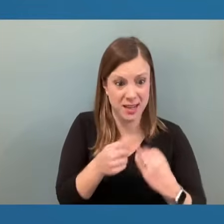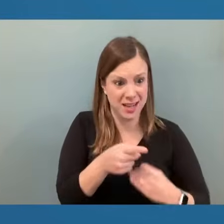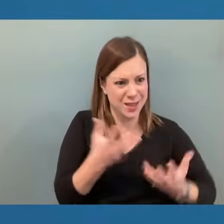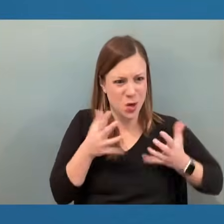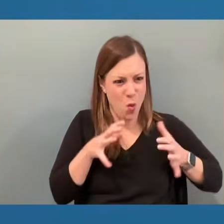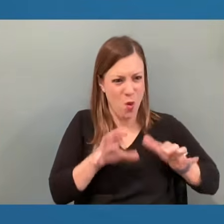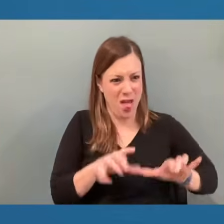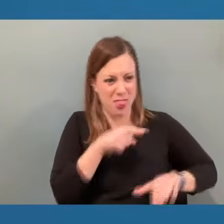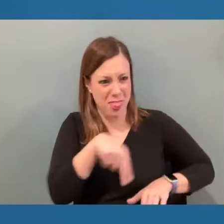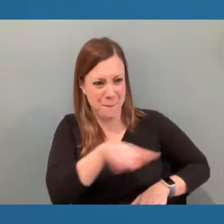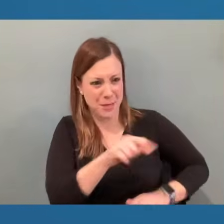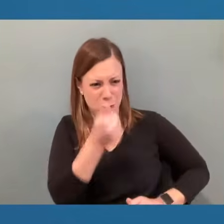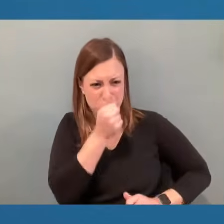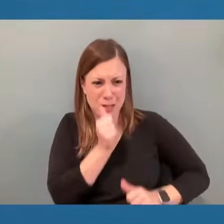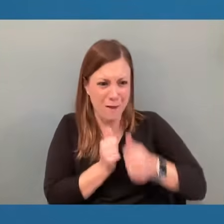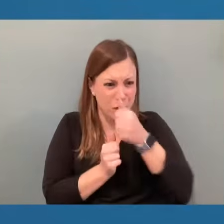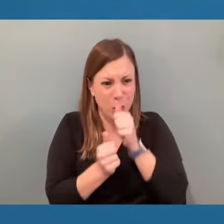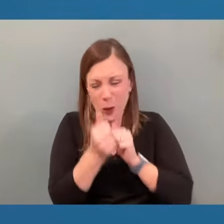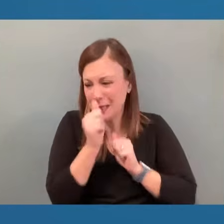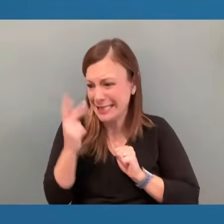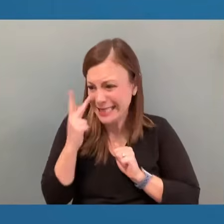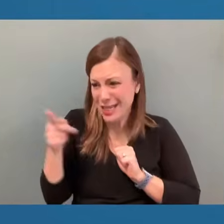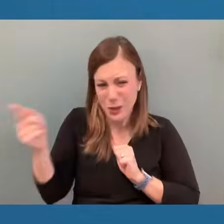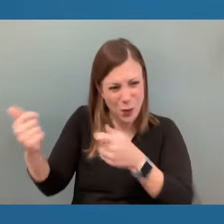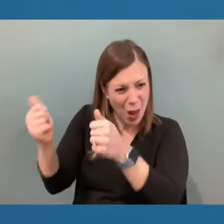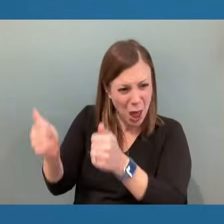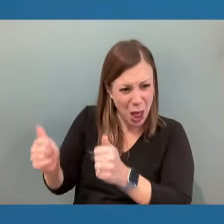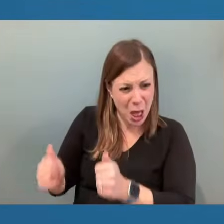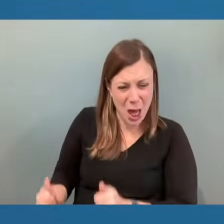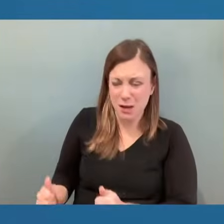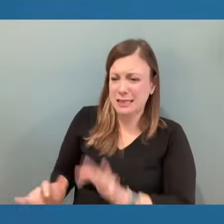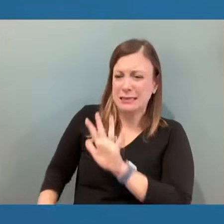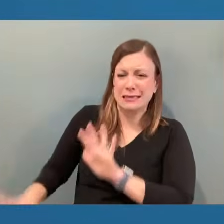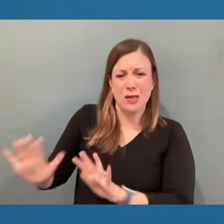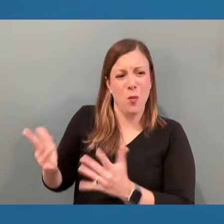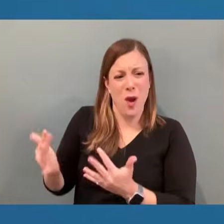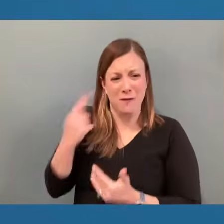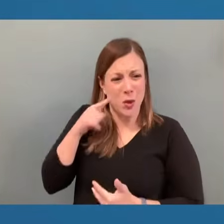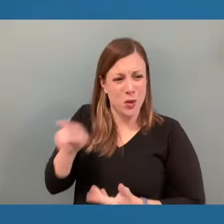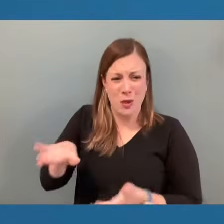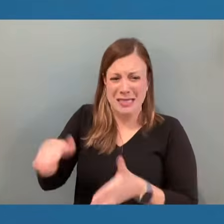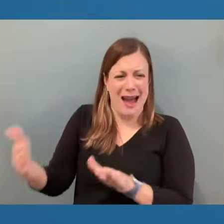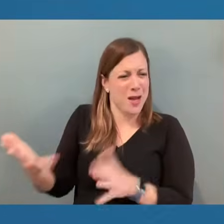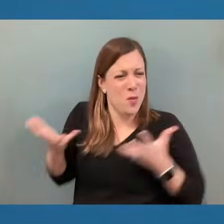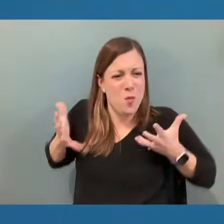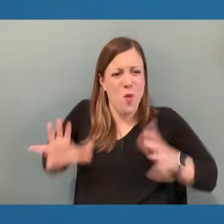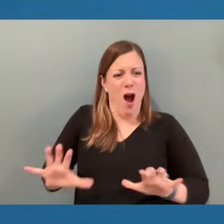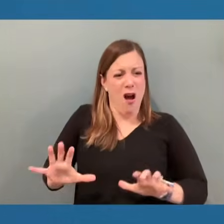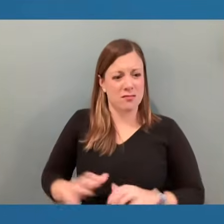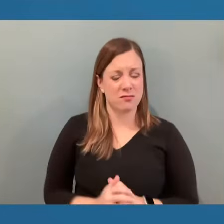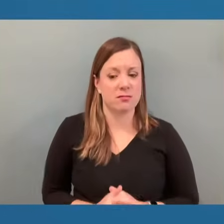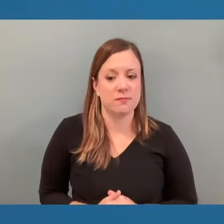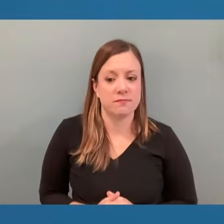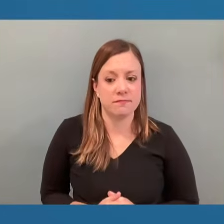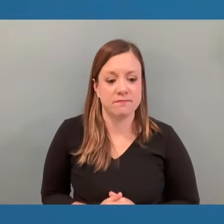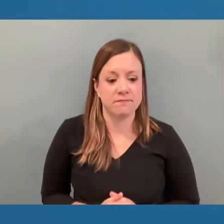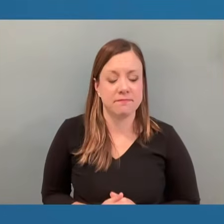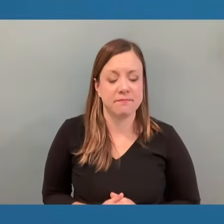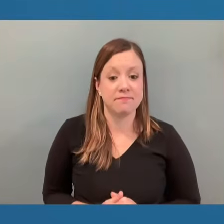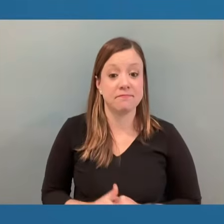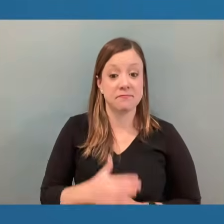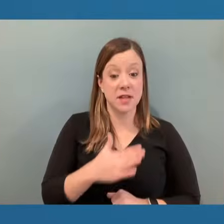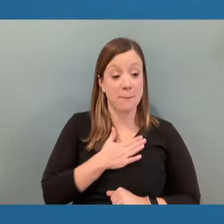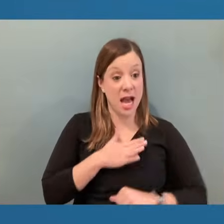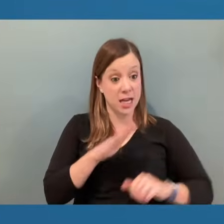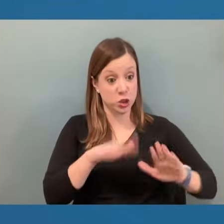to suffer, waiting with you to die. My children, when I was ill, they were just 12